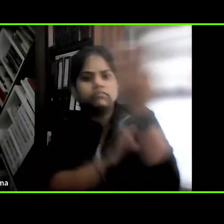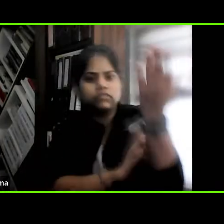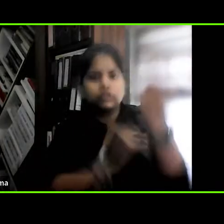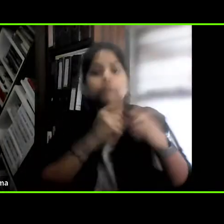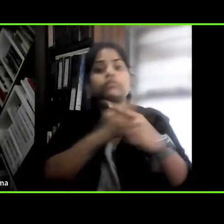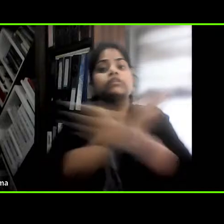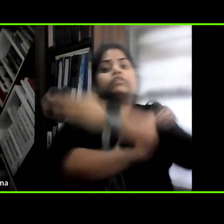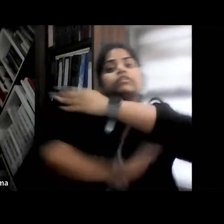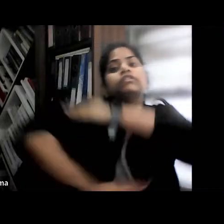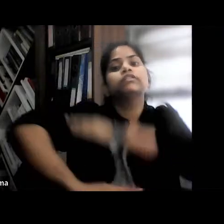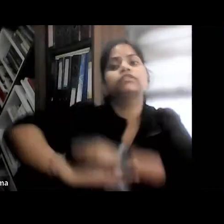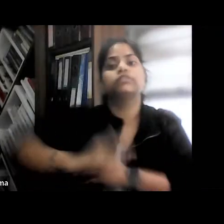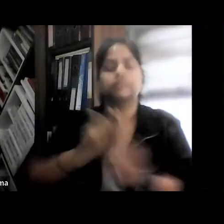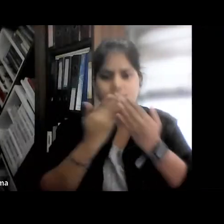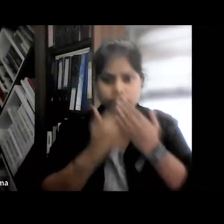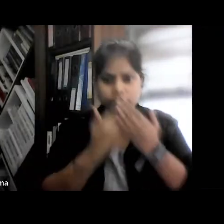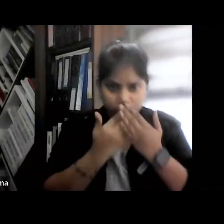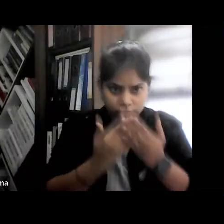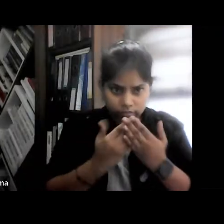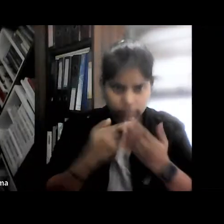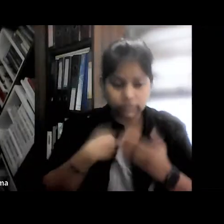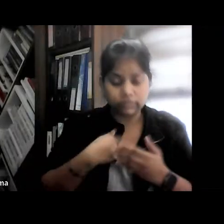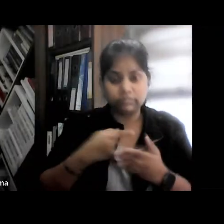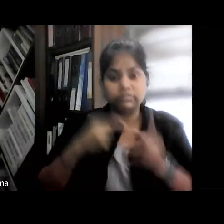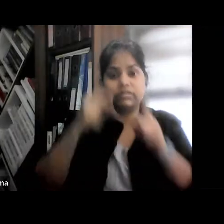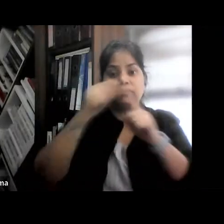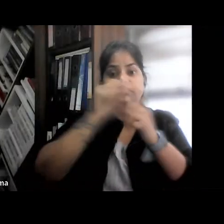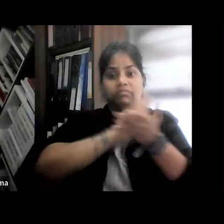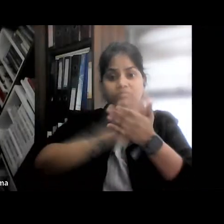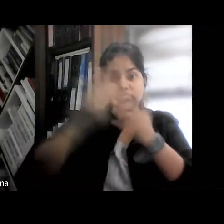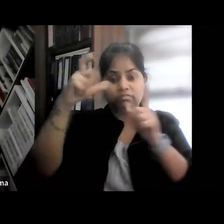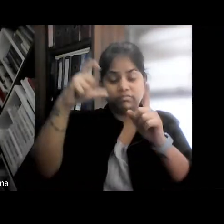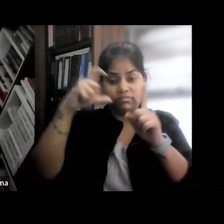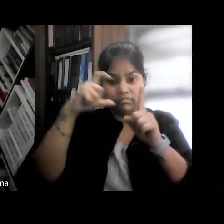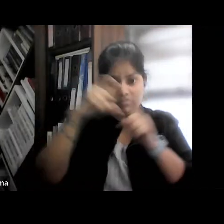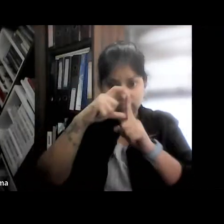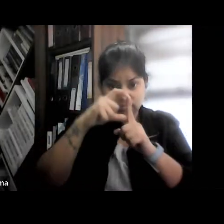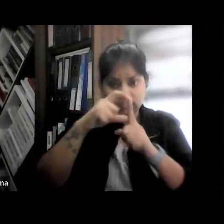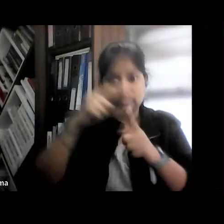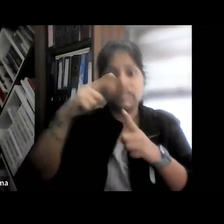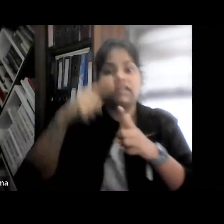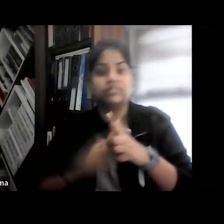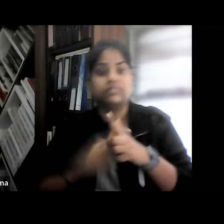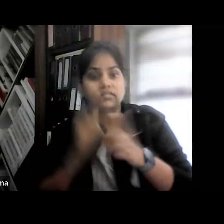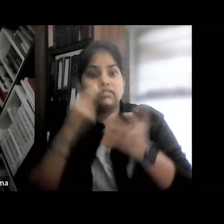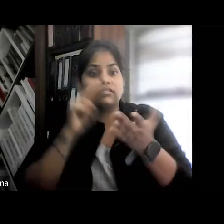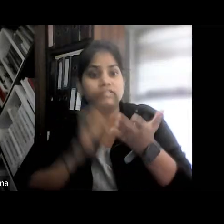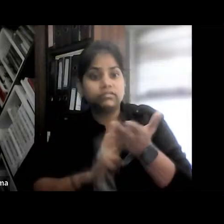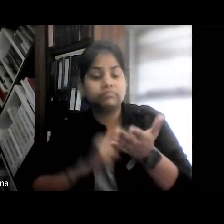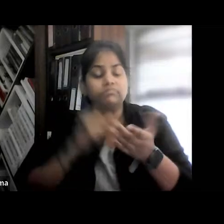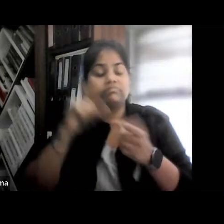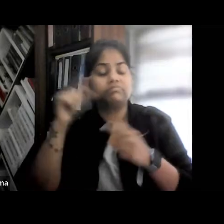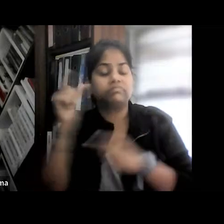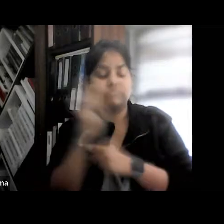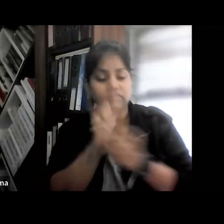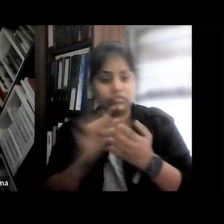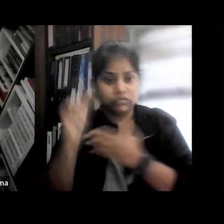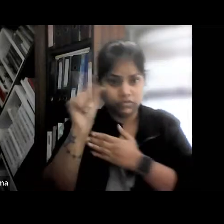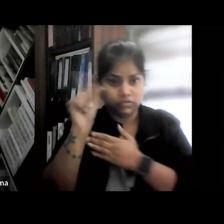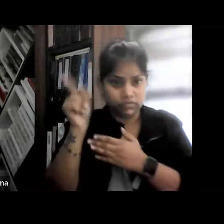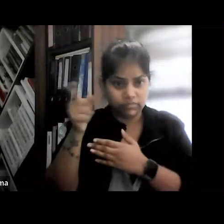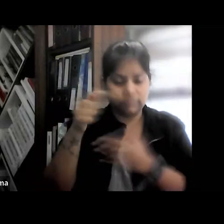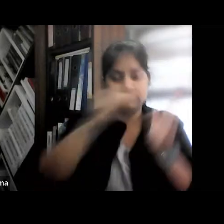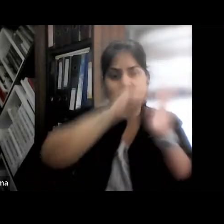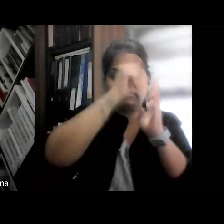studies. He's pursuing his PhD from Jawaharlal Nehru University. His thesis is titled Writing Life, Narrating